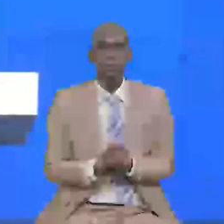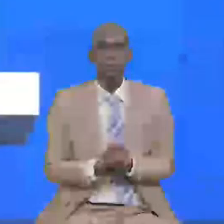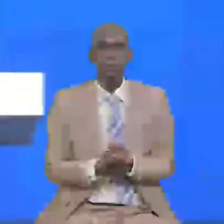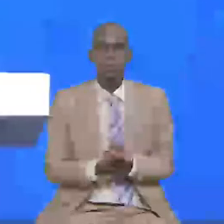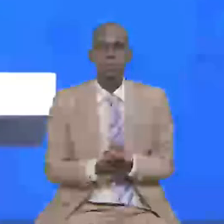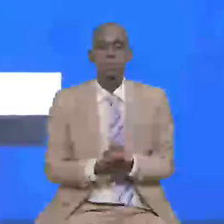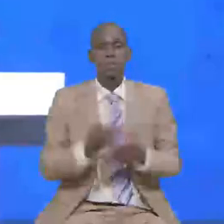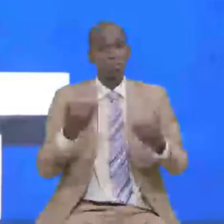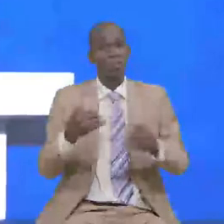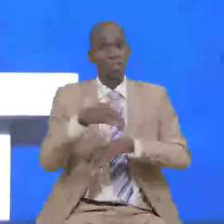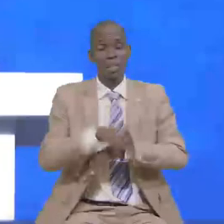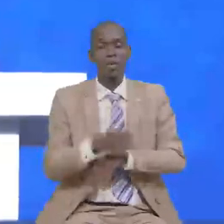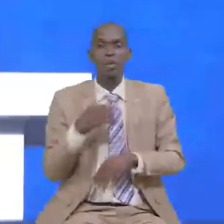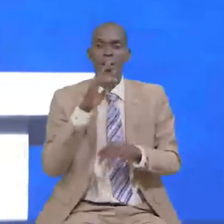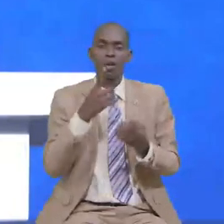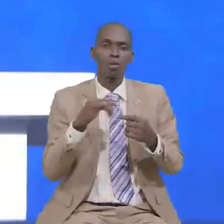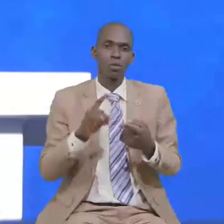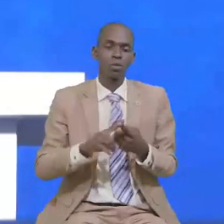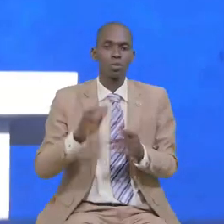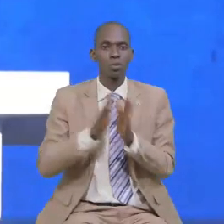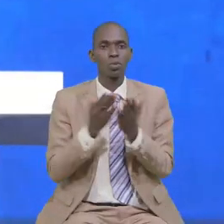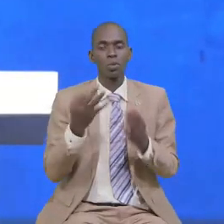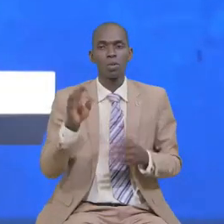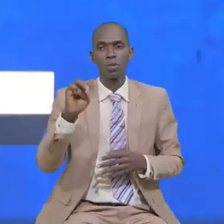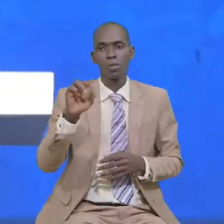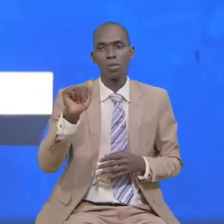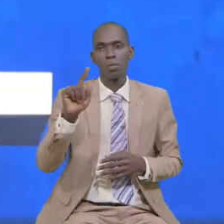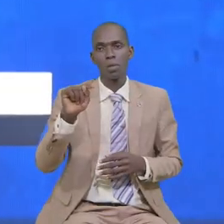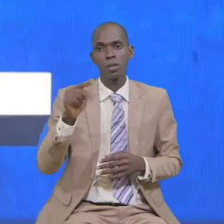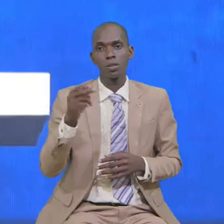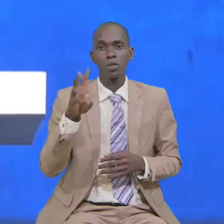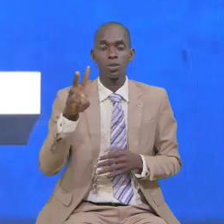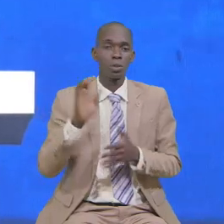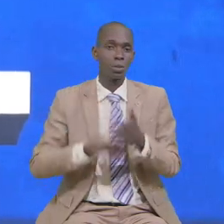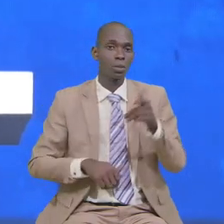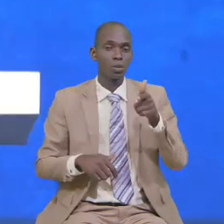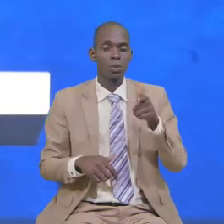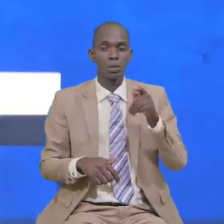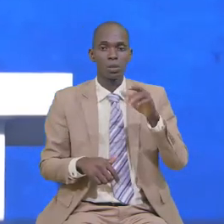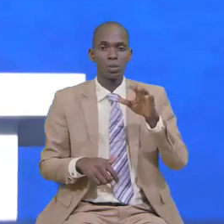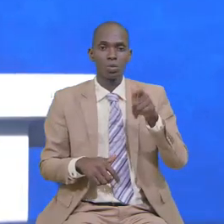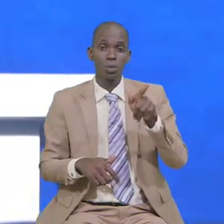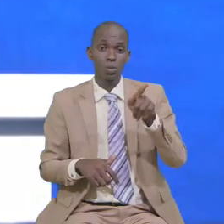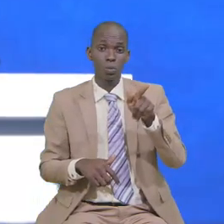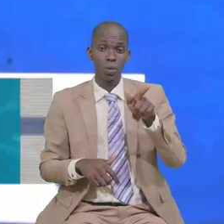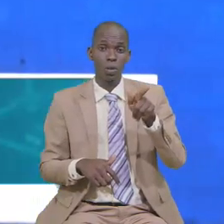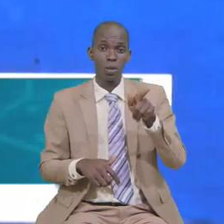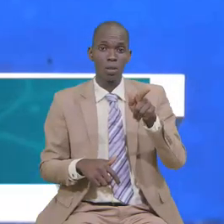Tonight, we come to Matthew chapter 21. And I'm reading to you from verse